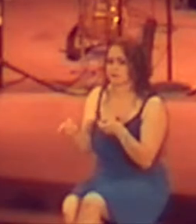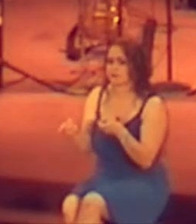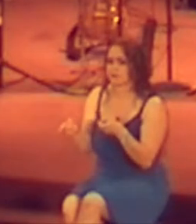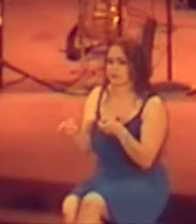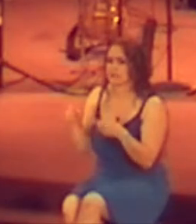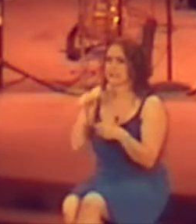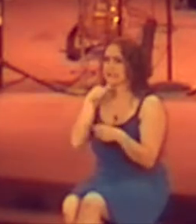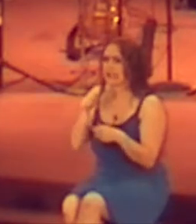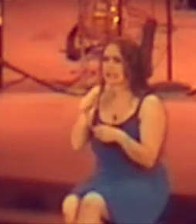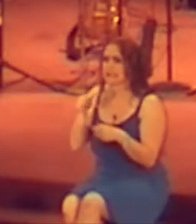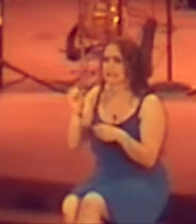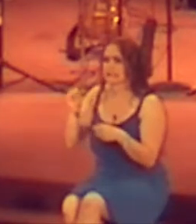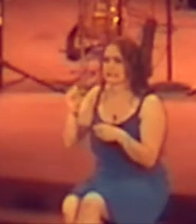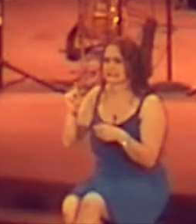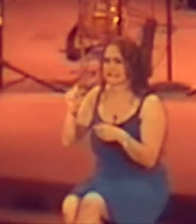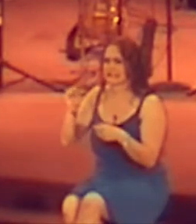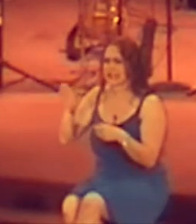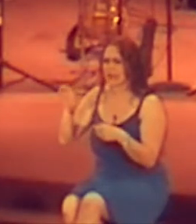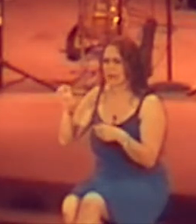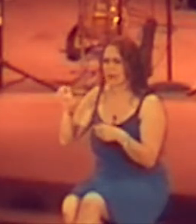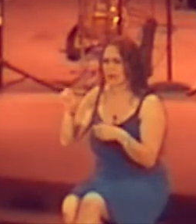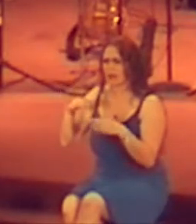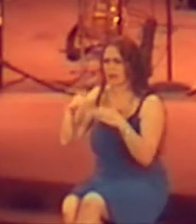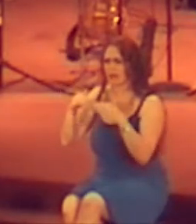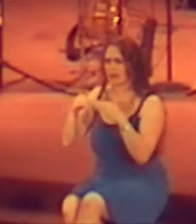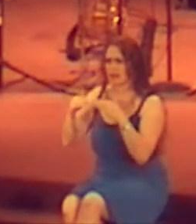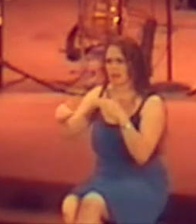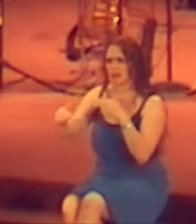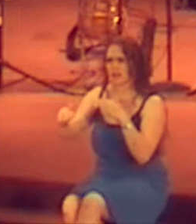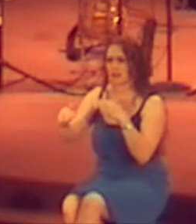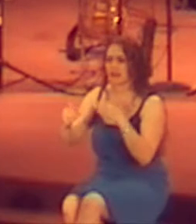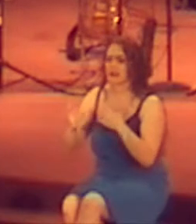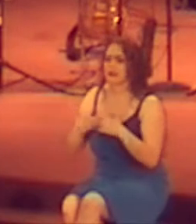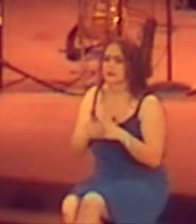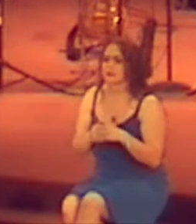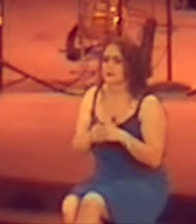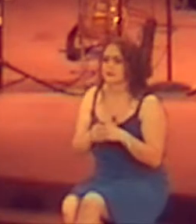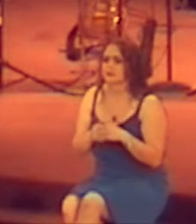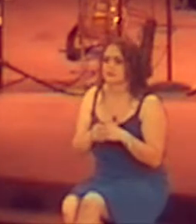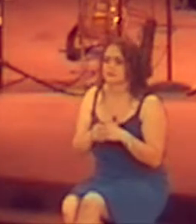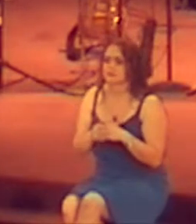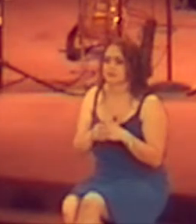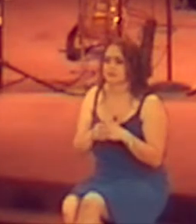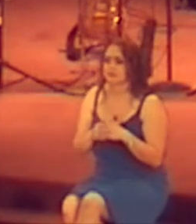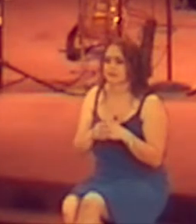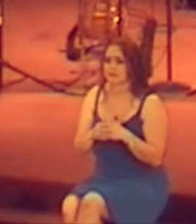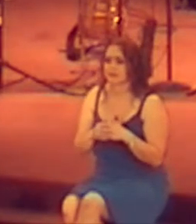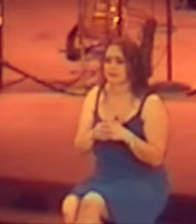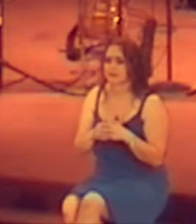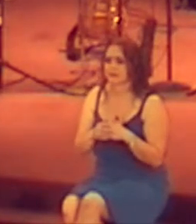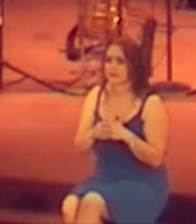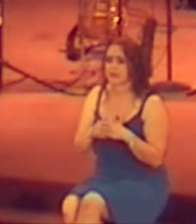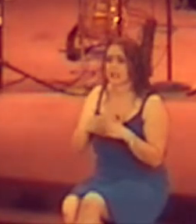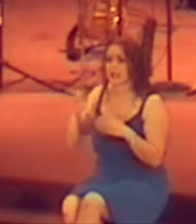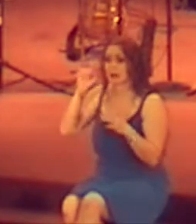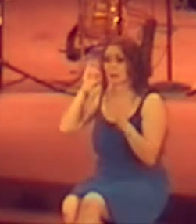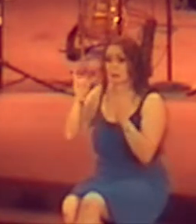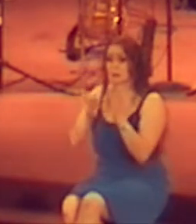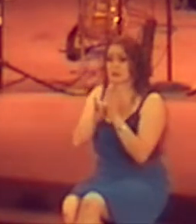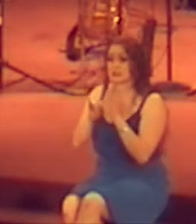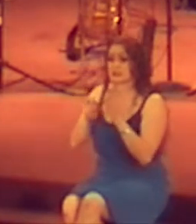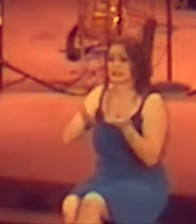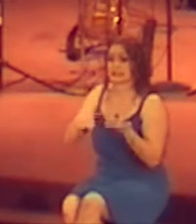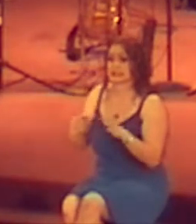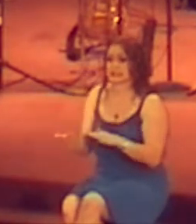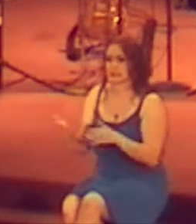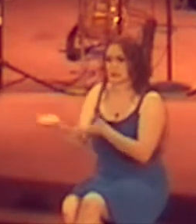unstable. The image presents an idea that it could lash out at any moment. The image of death bringing poison is